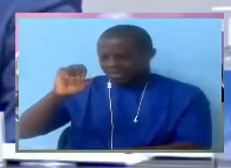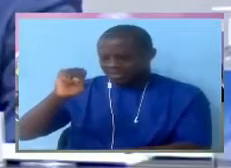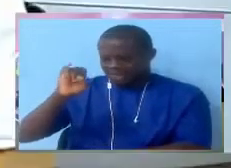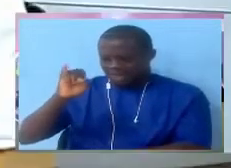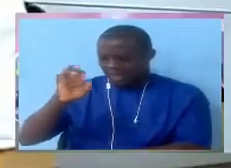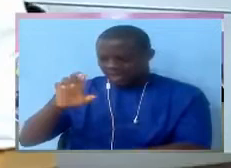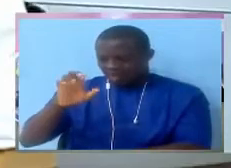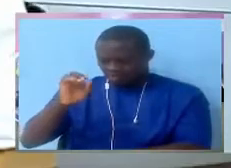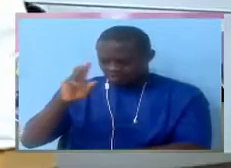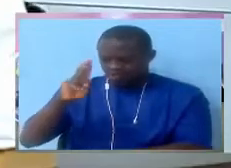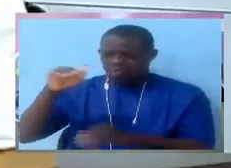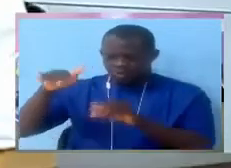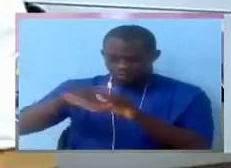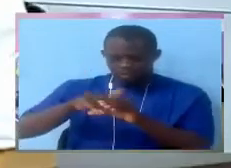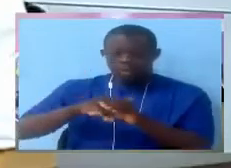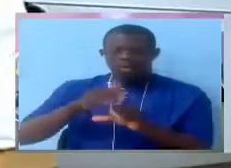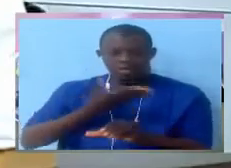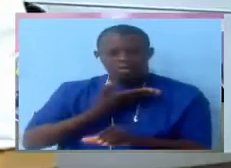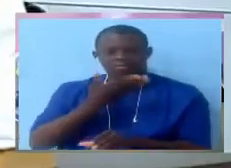ci.